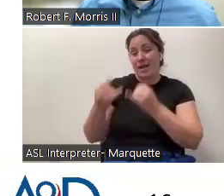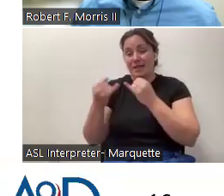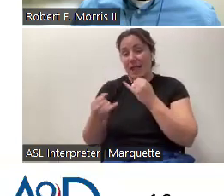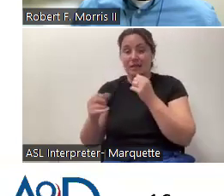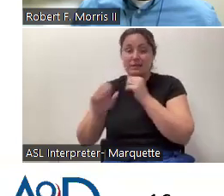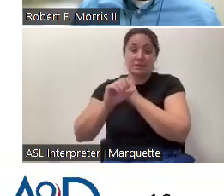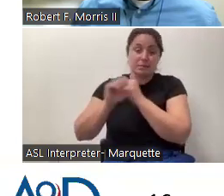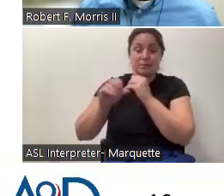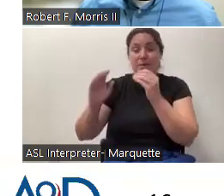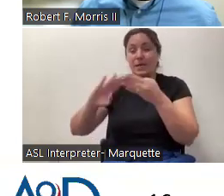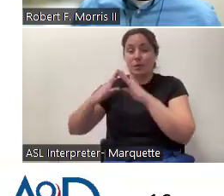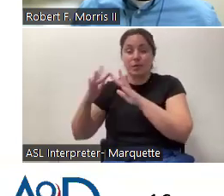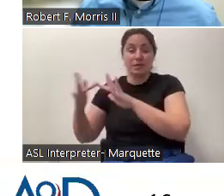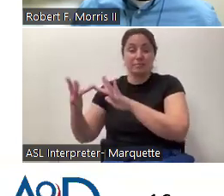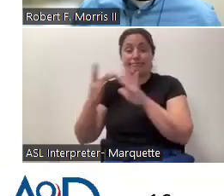community outreach?